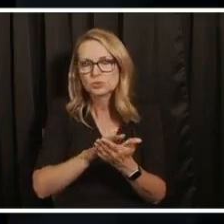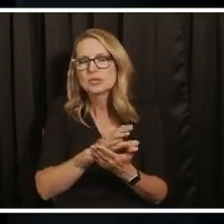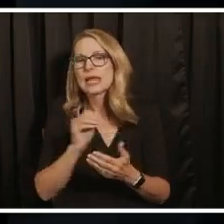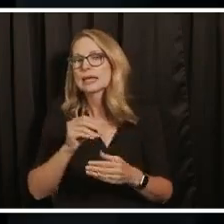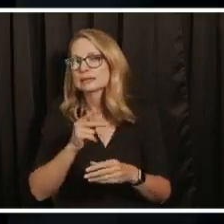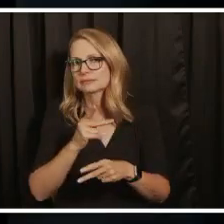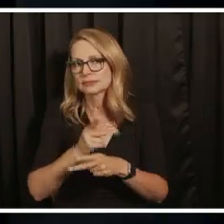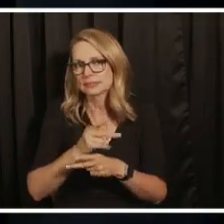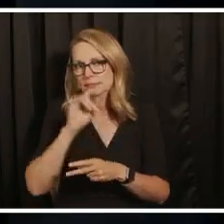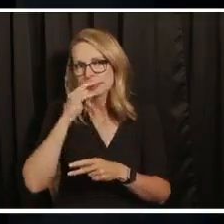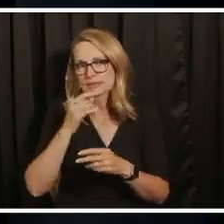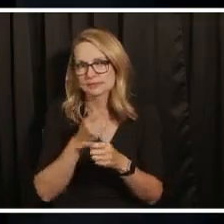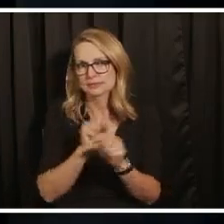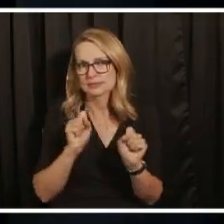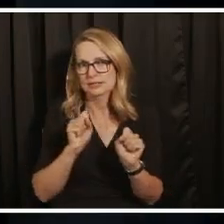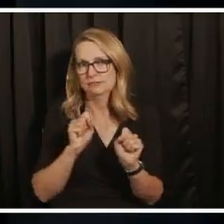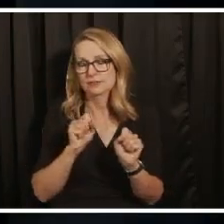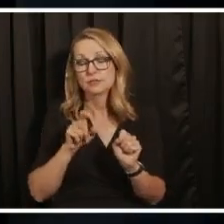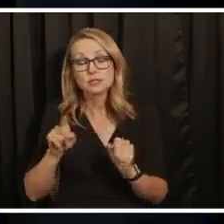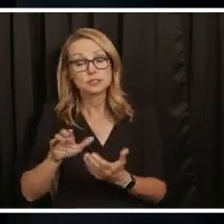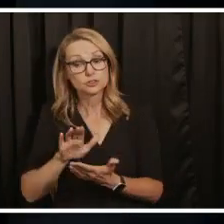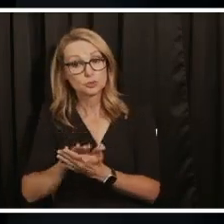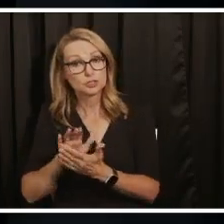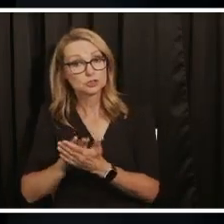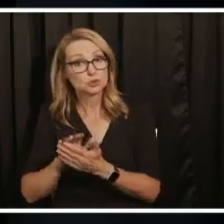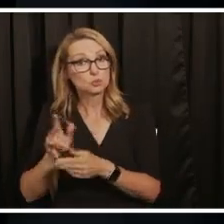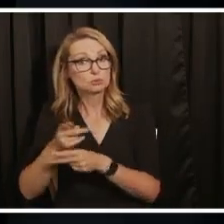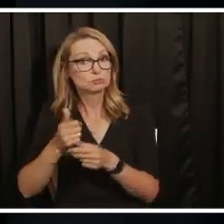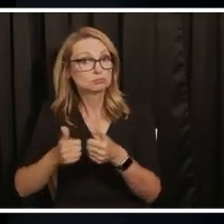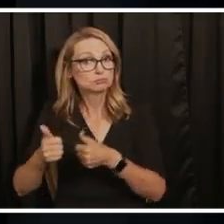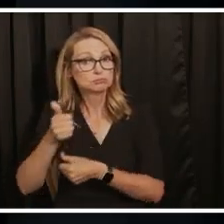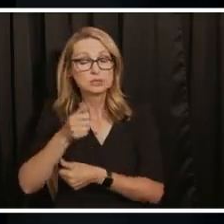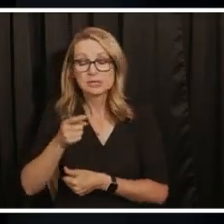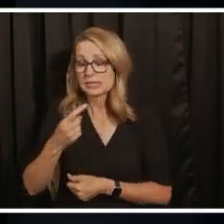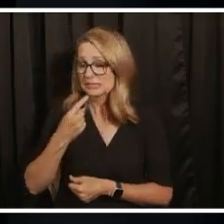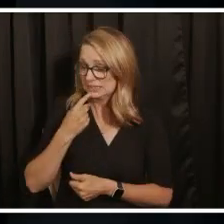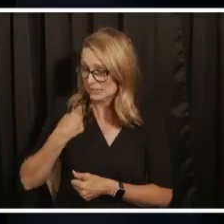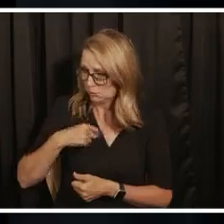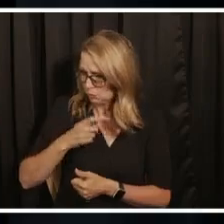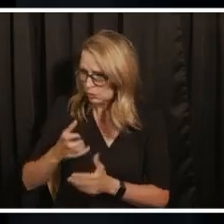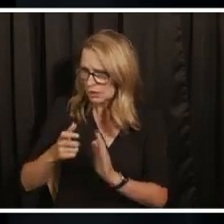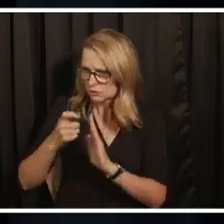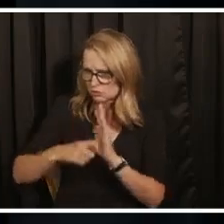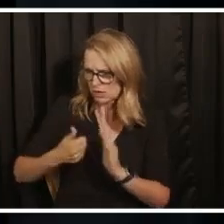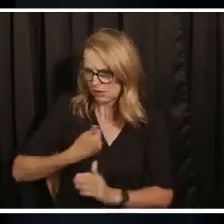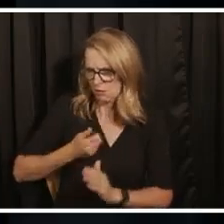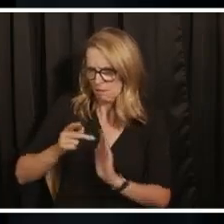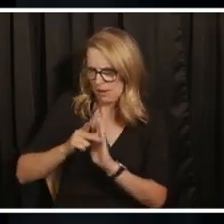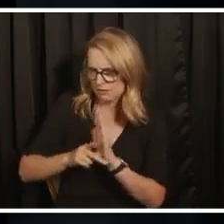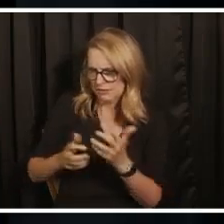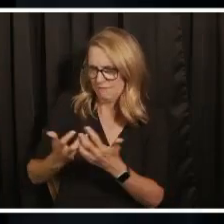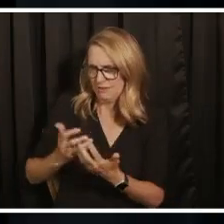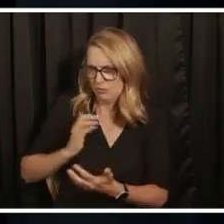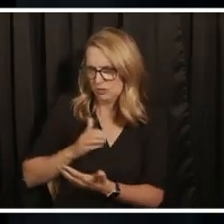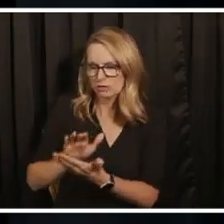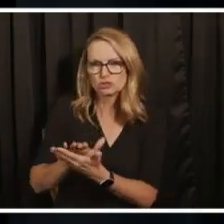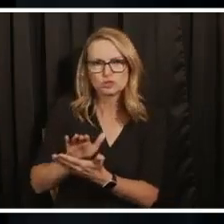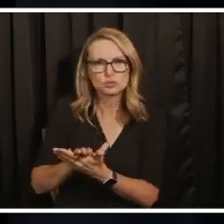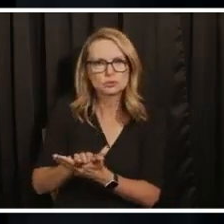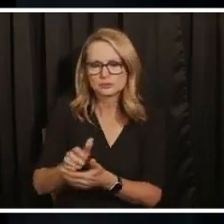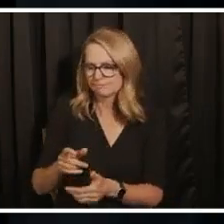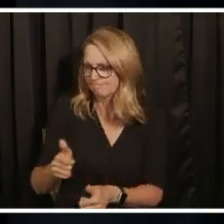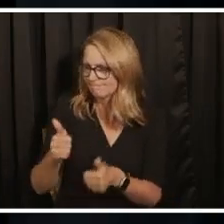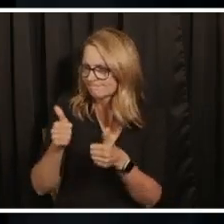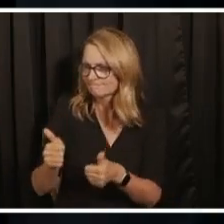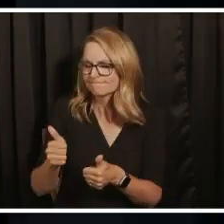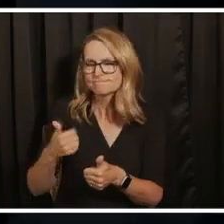our superintendents have asked for authority to tailor these local health policies for their schools. We agree with that. We're honoring the tradition